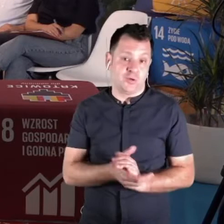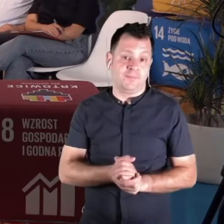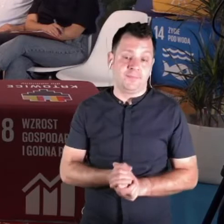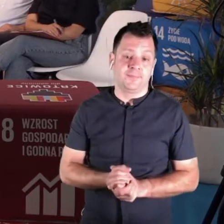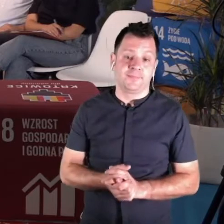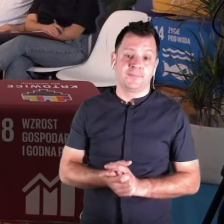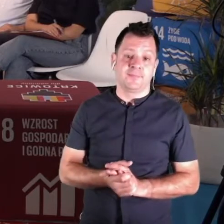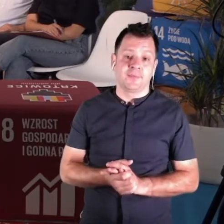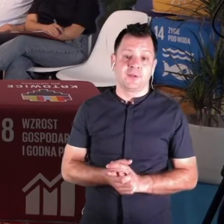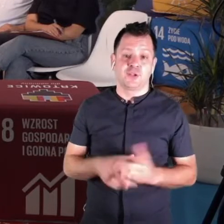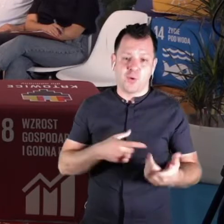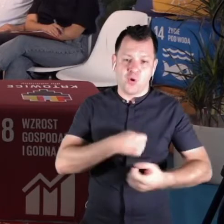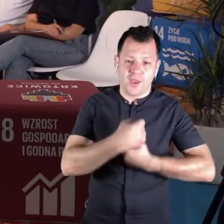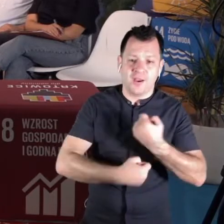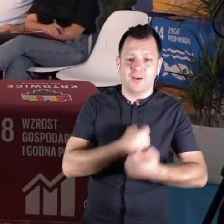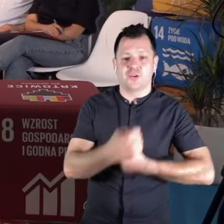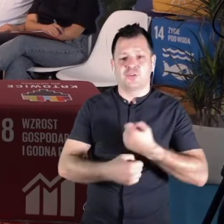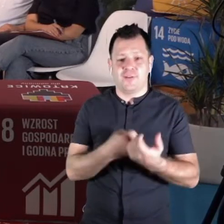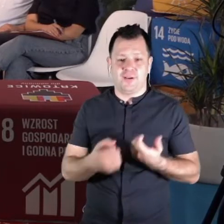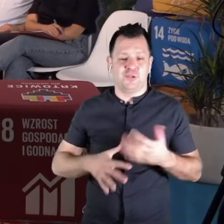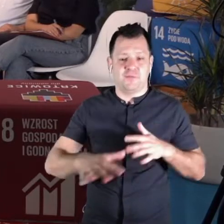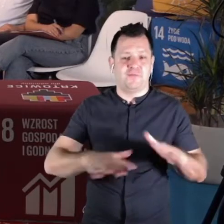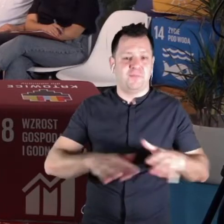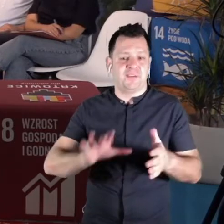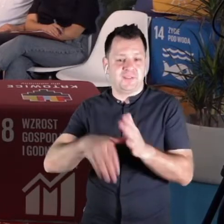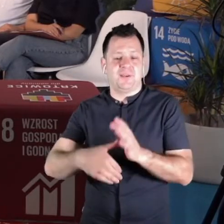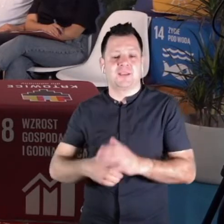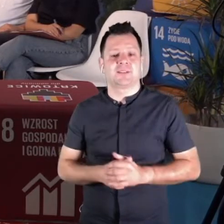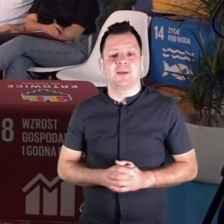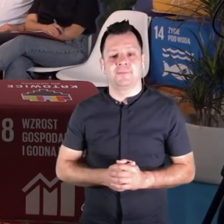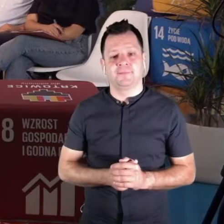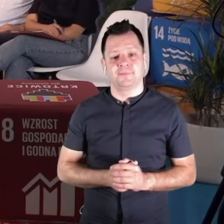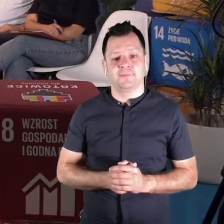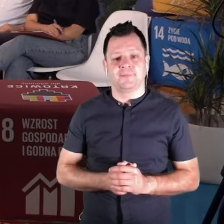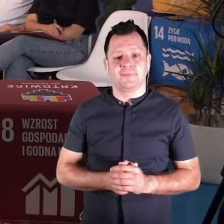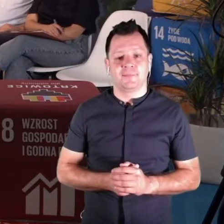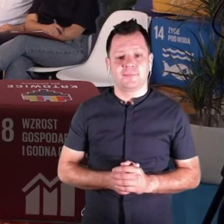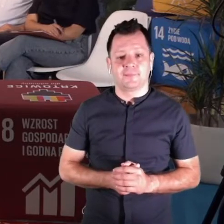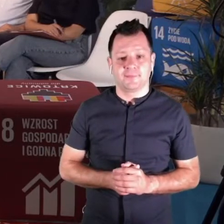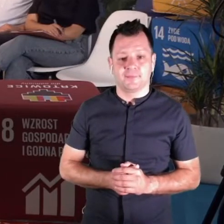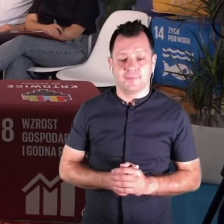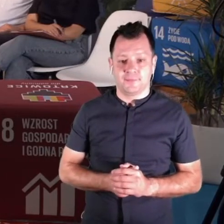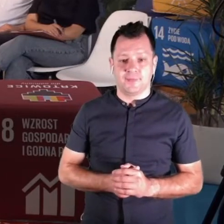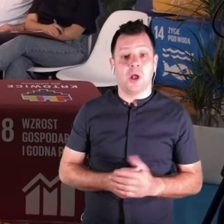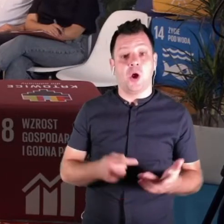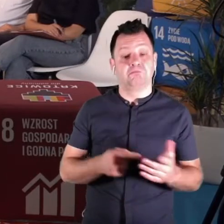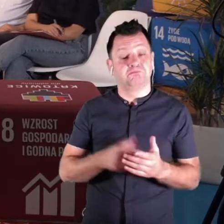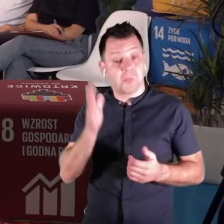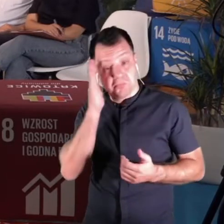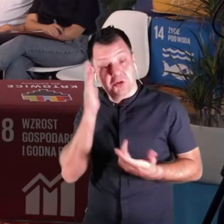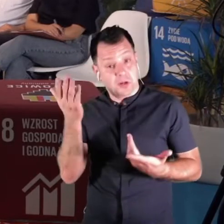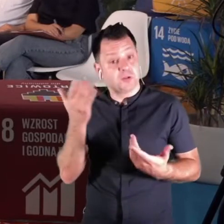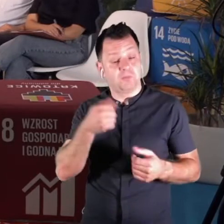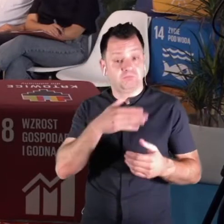life. What is also great, the people really like publication, and they using it in their work when they want